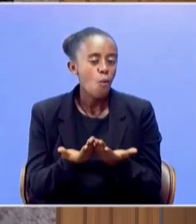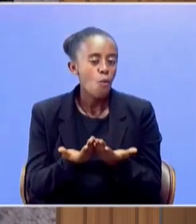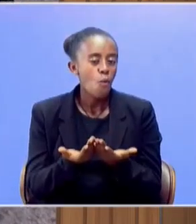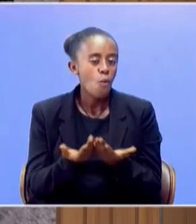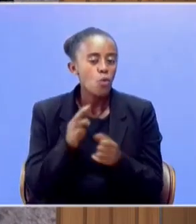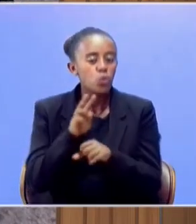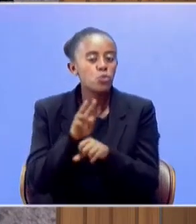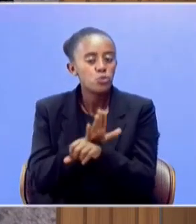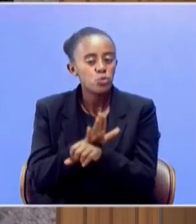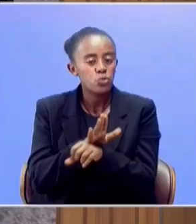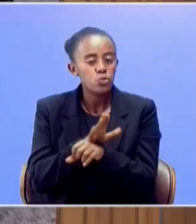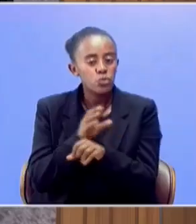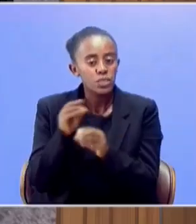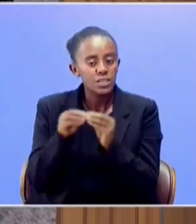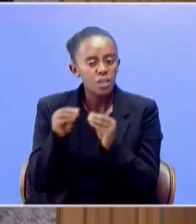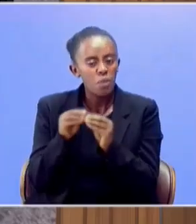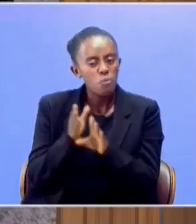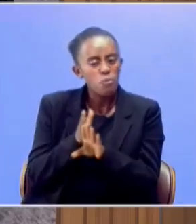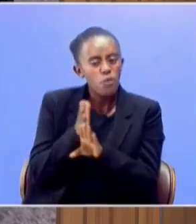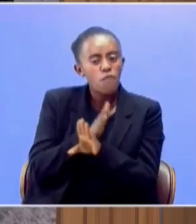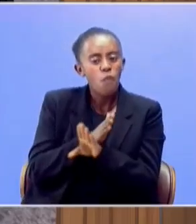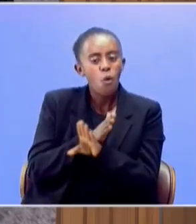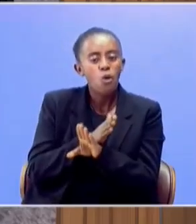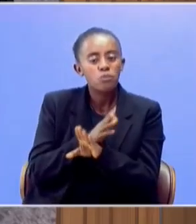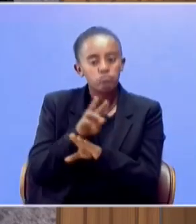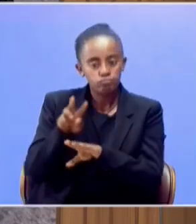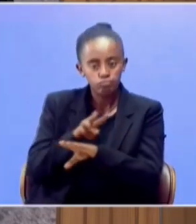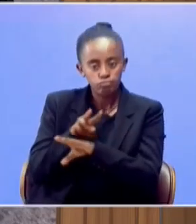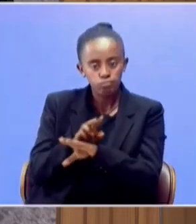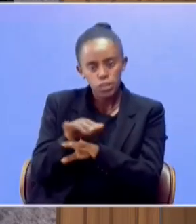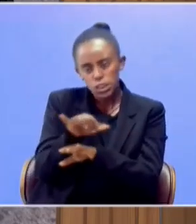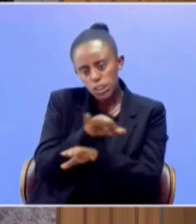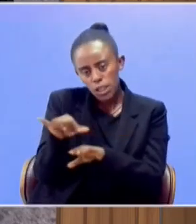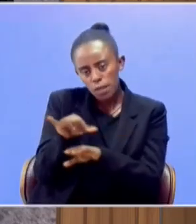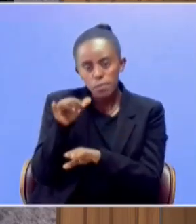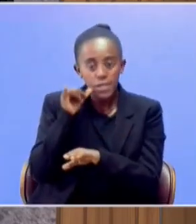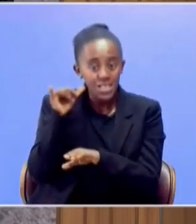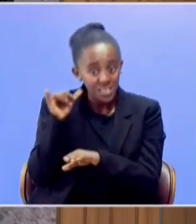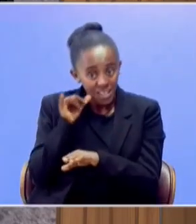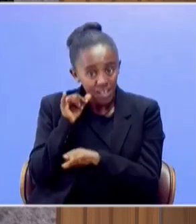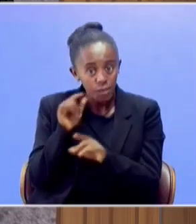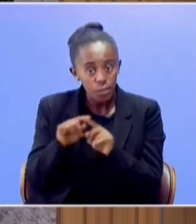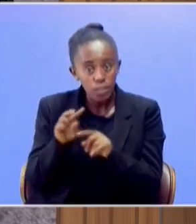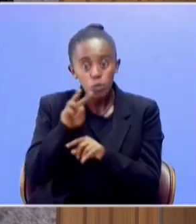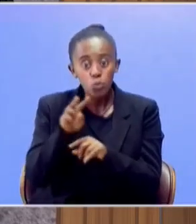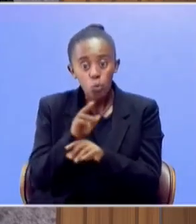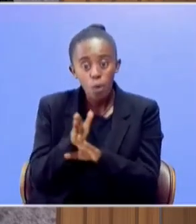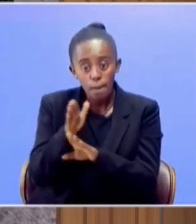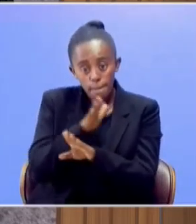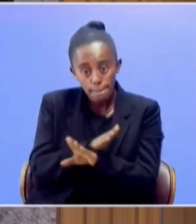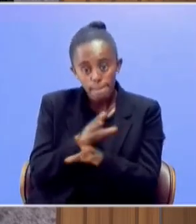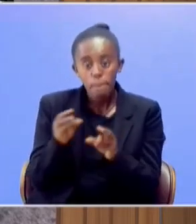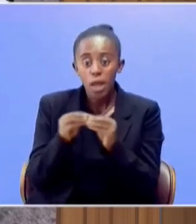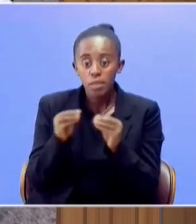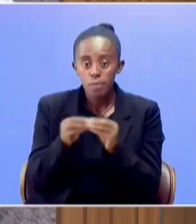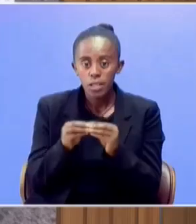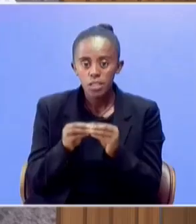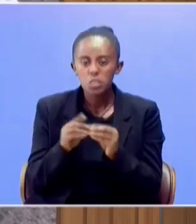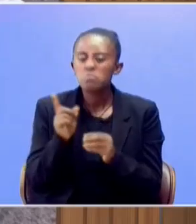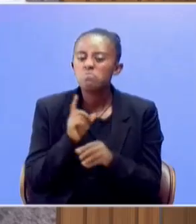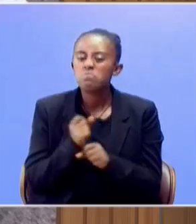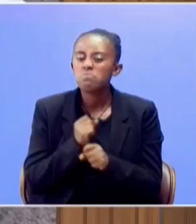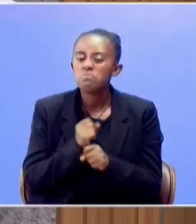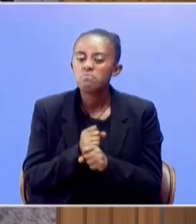hours before mathematics? In the same day. Yesterday, 2 hours before mathematics.